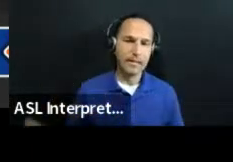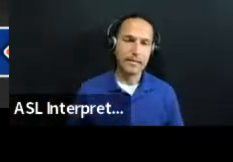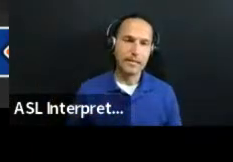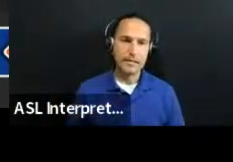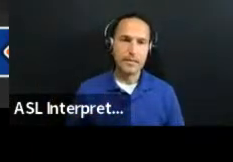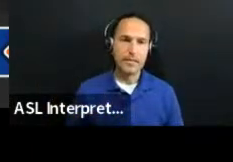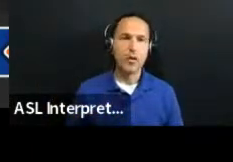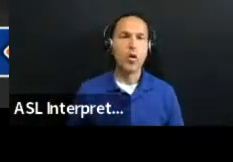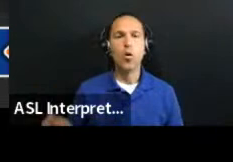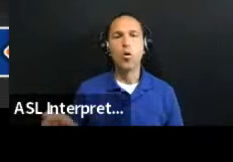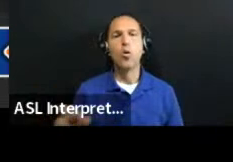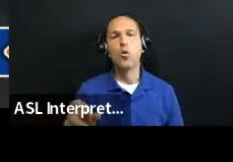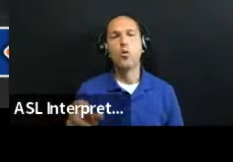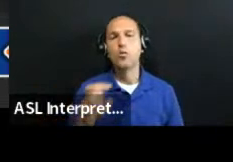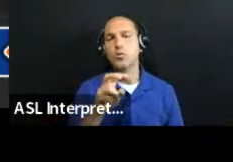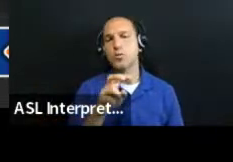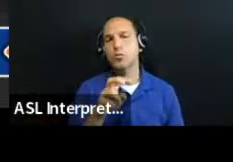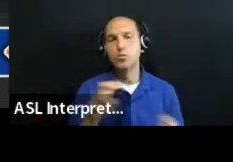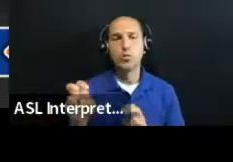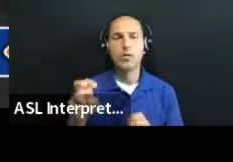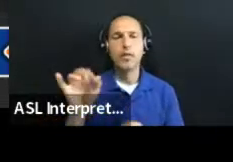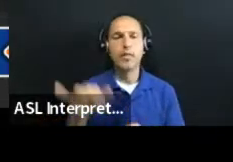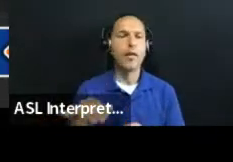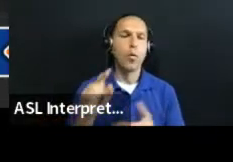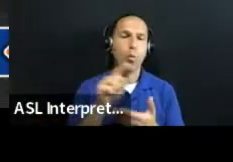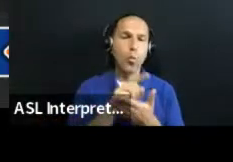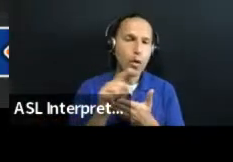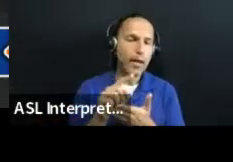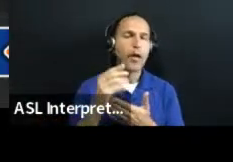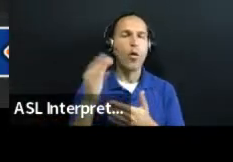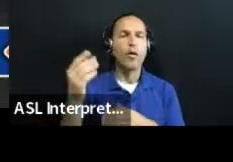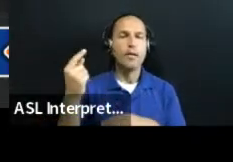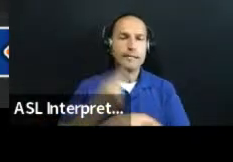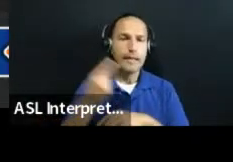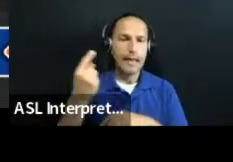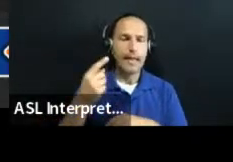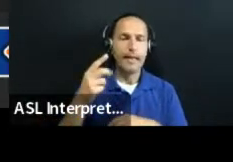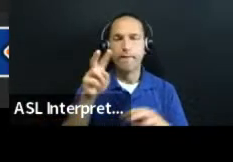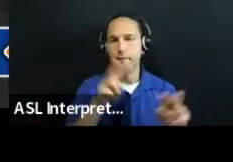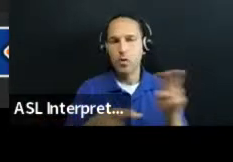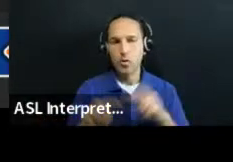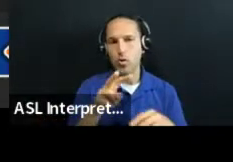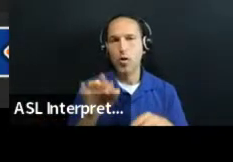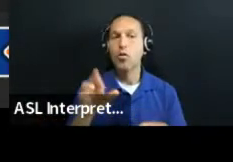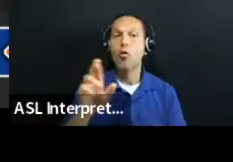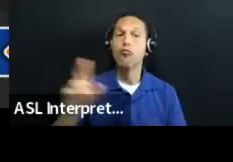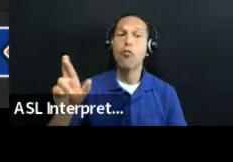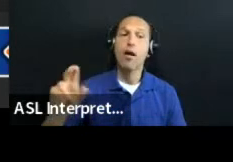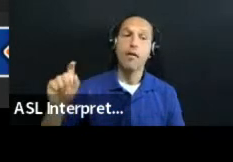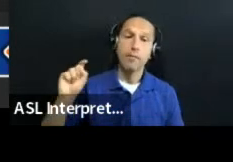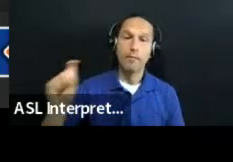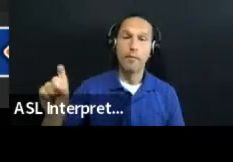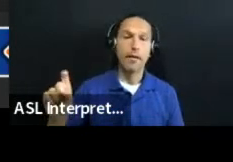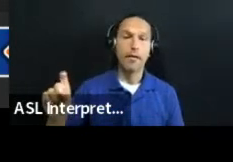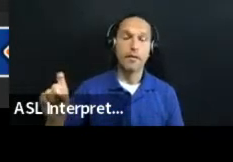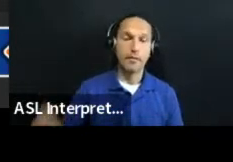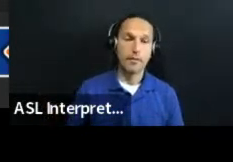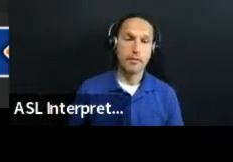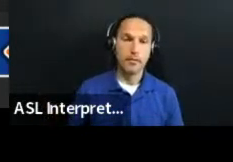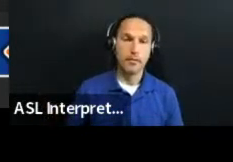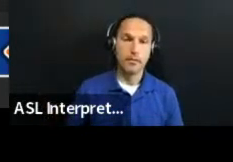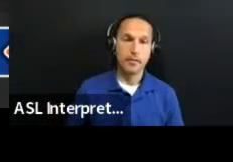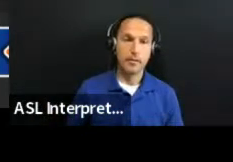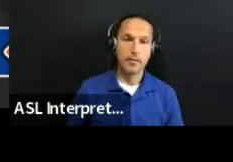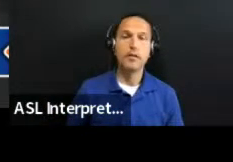or you could switch to a week view or a day view by using the button on the right that is a